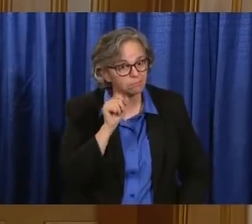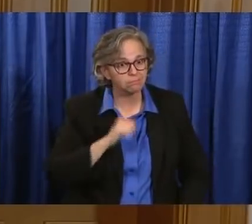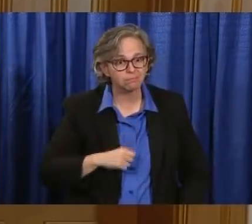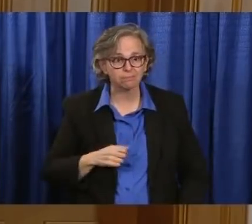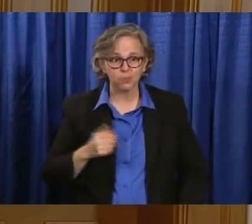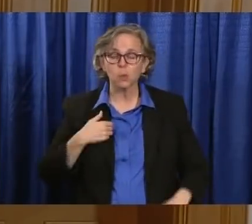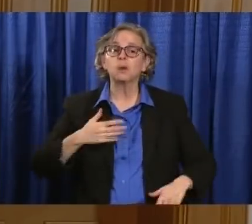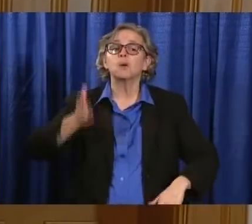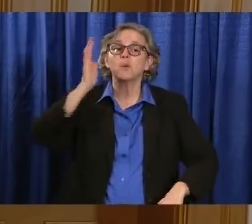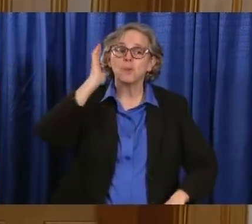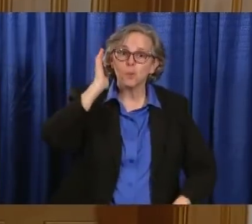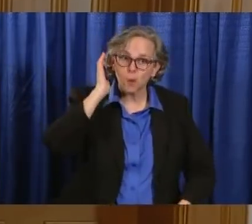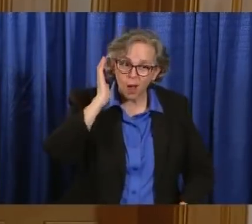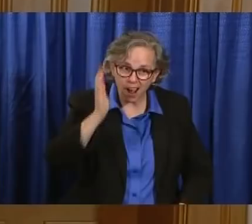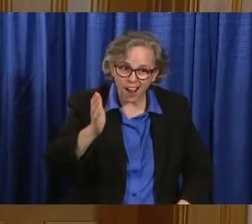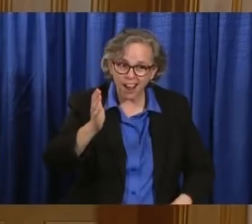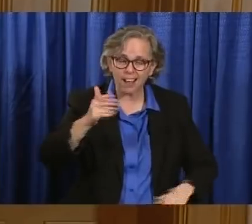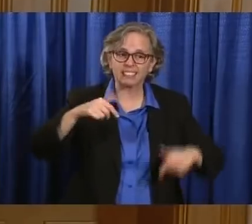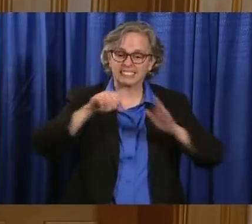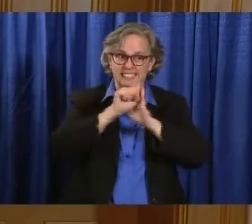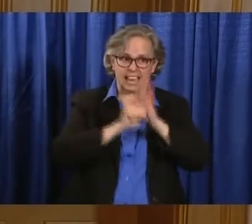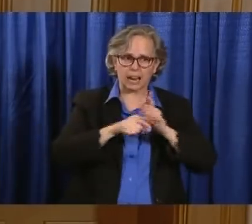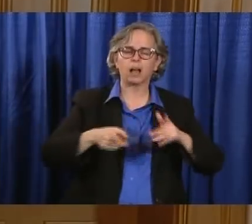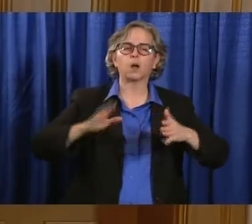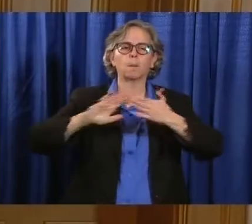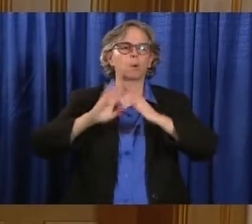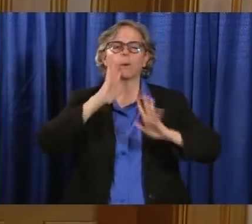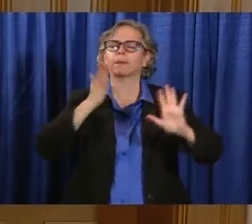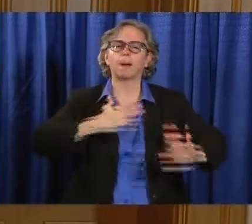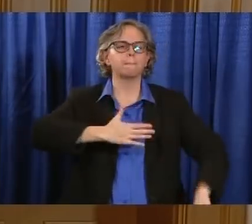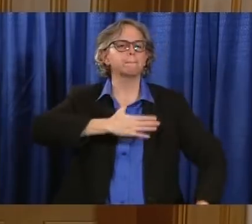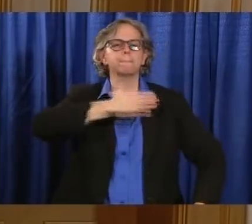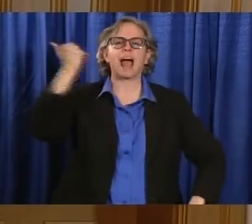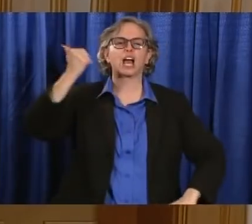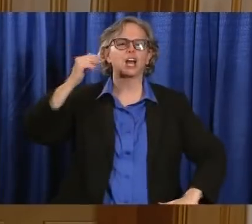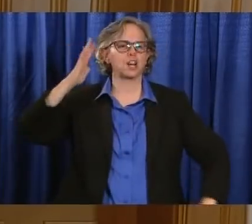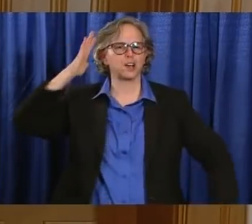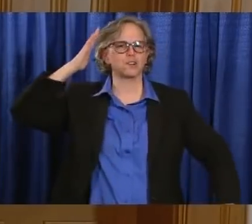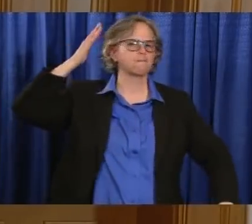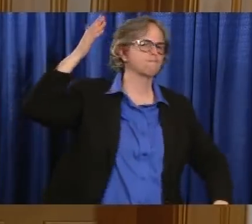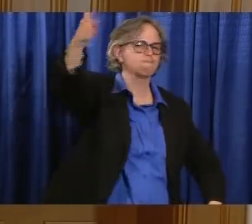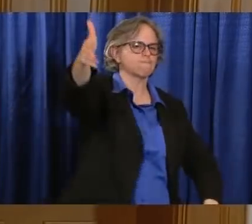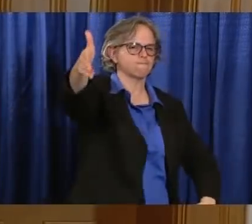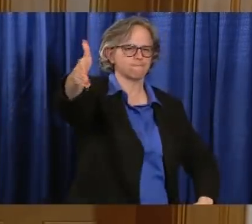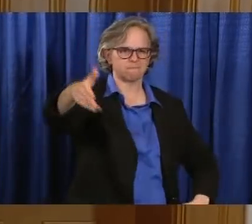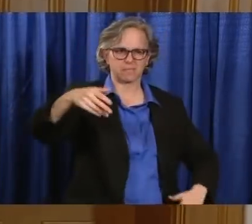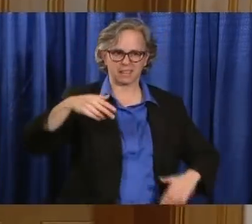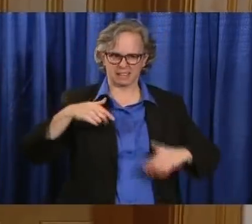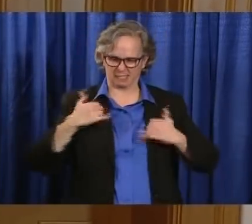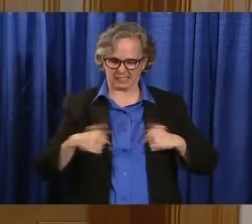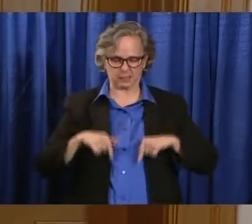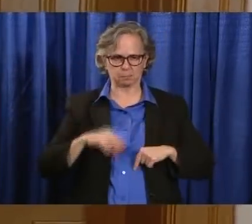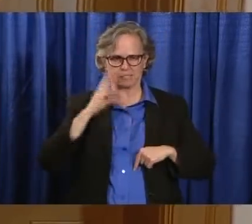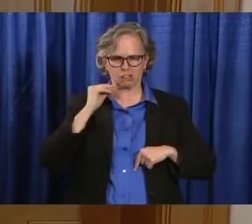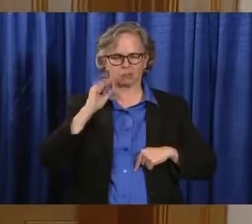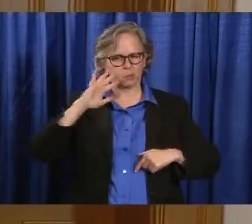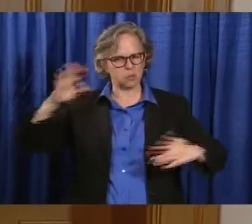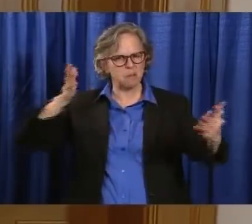a state and as a community, and make sure your family comes out of this better for this experience. Thanks,